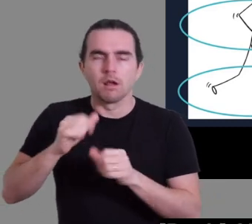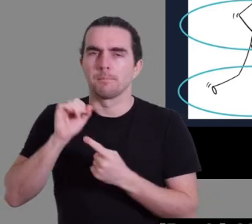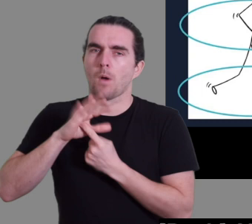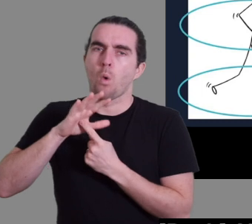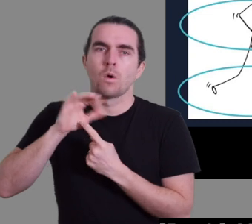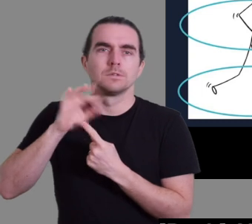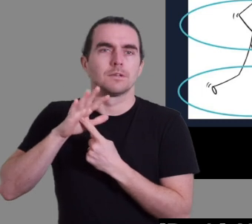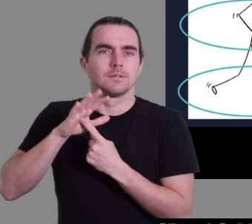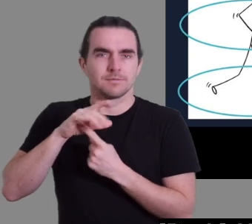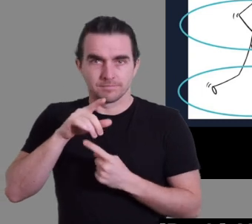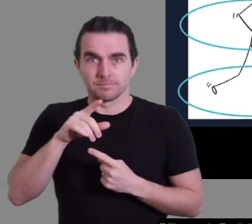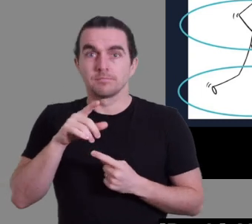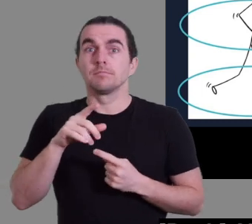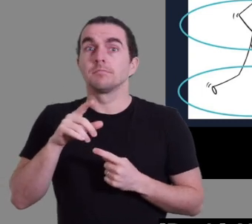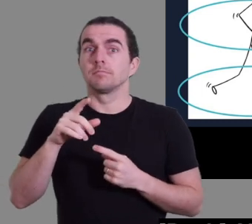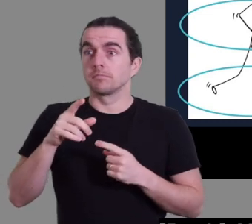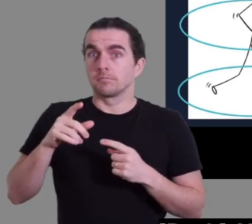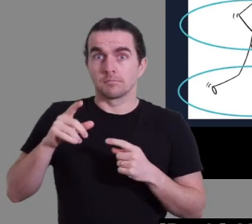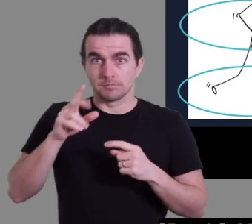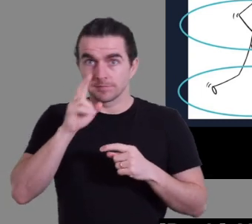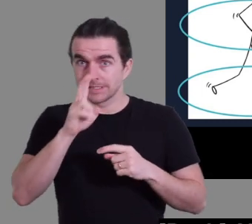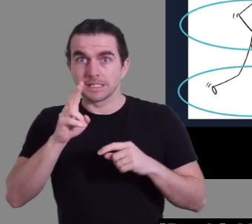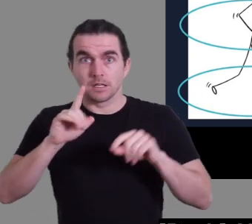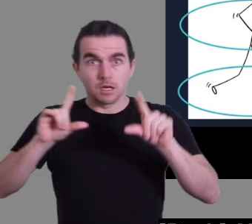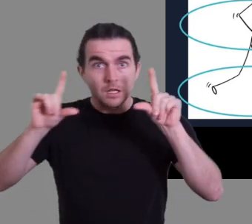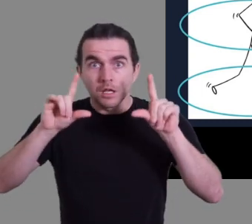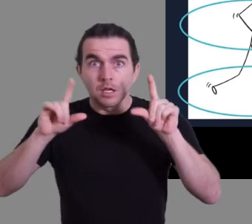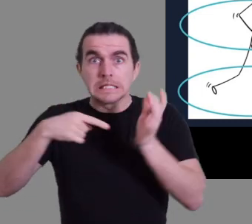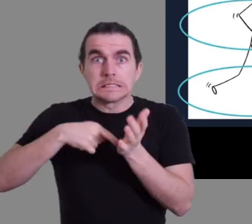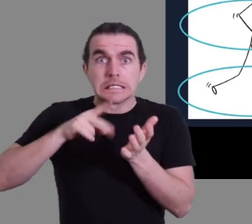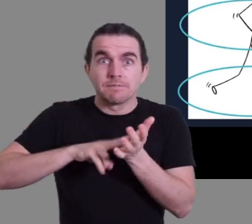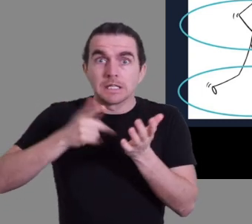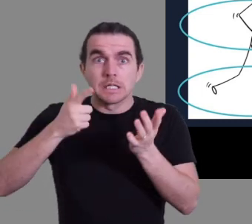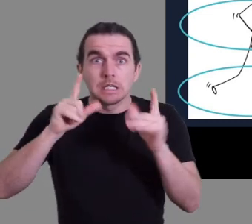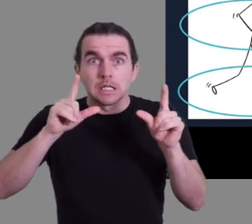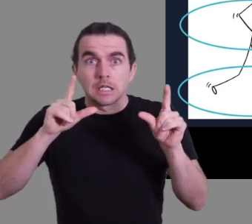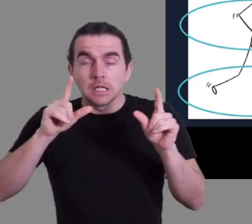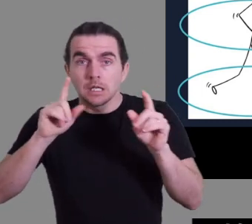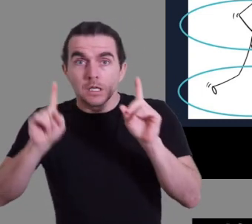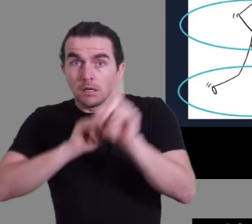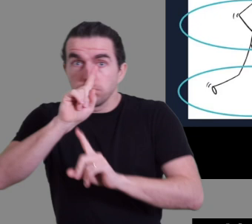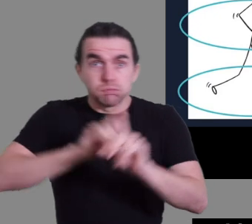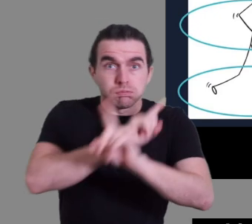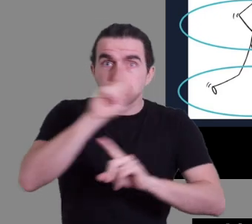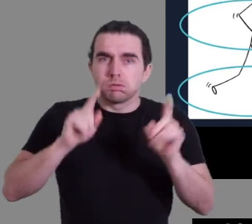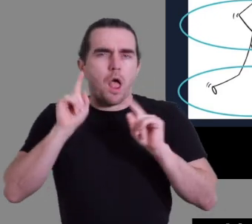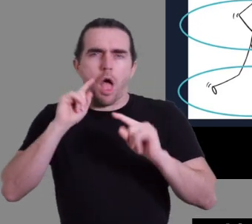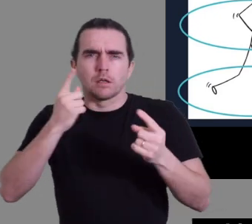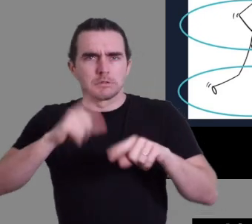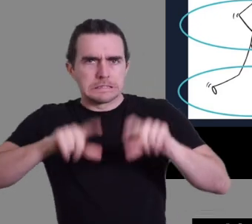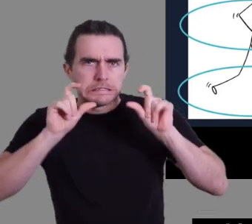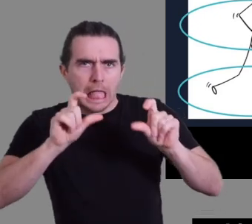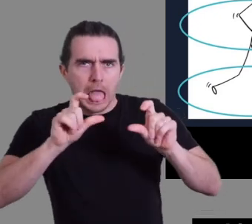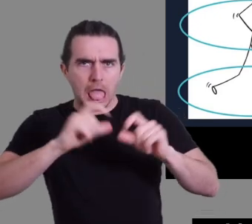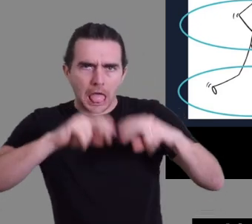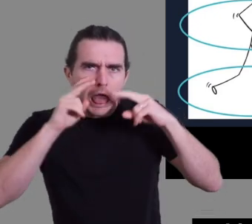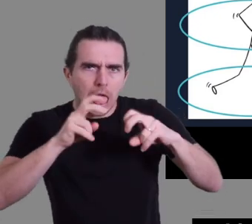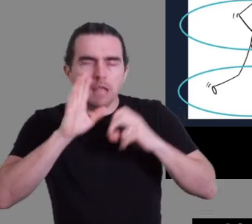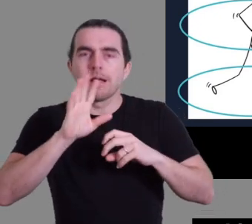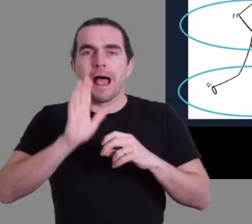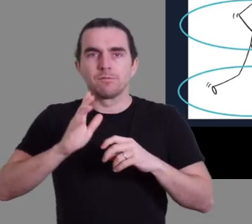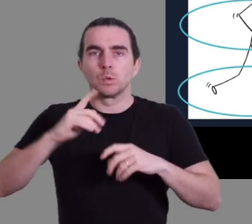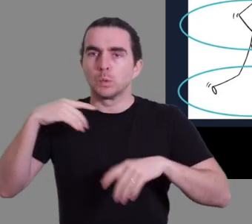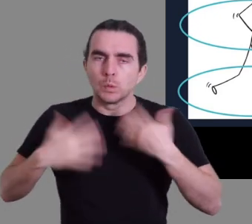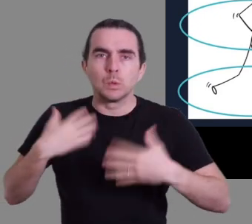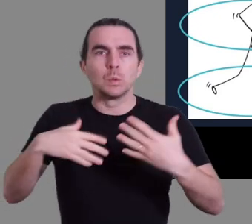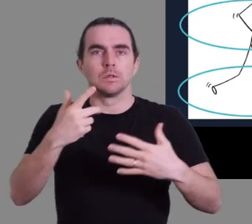that bit. Yeah, absolutely. And these are obviously moving pictures. They don't just stand still. And in essence, you have to get the spatial